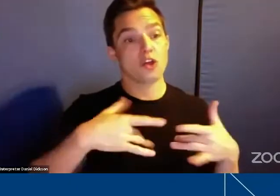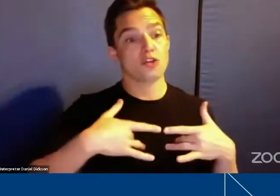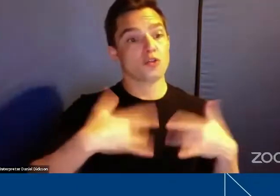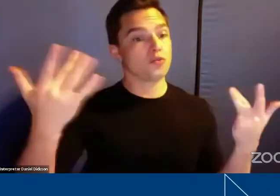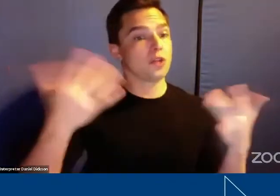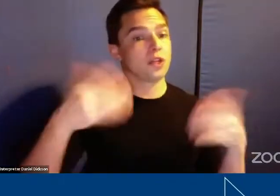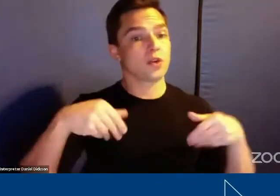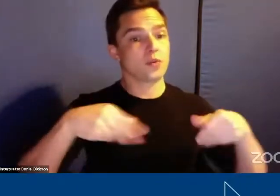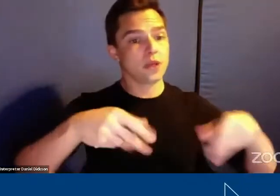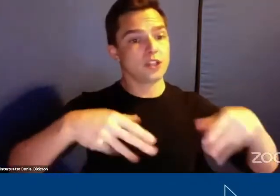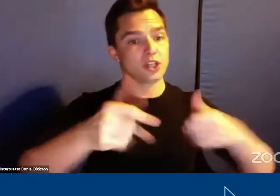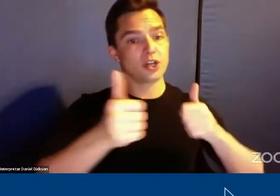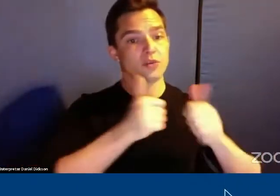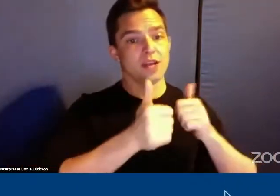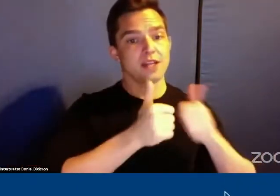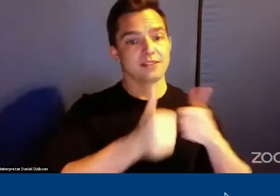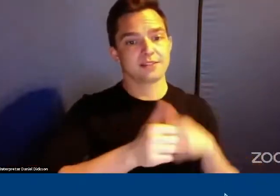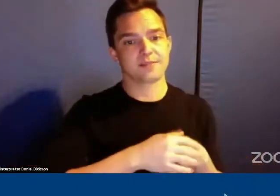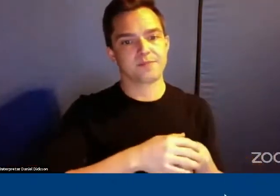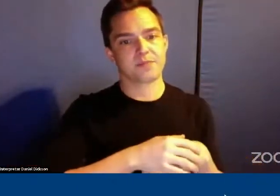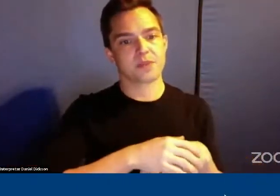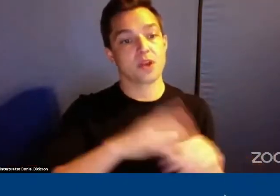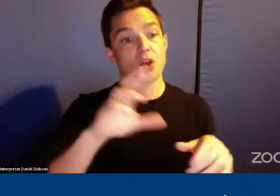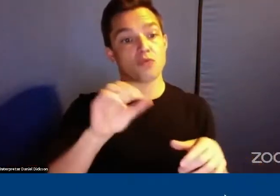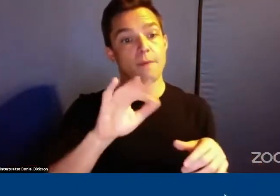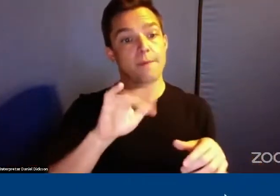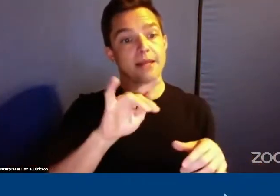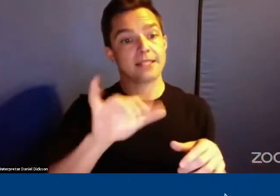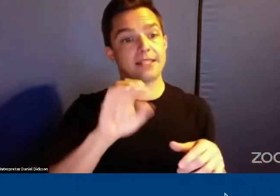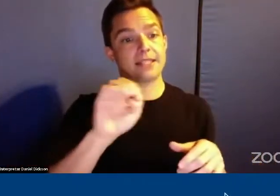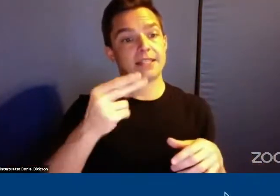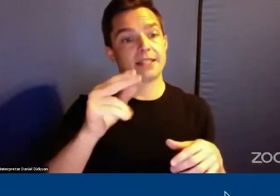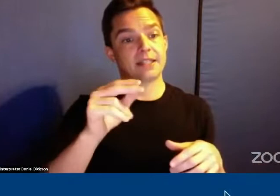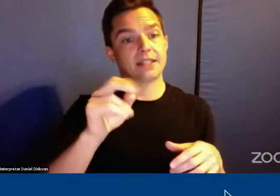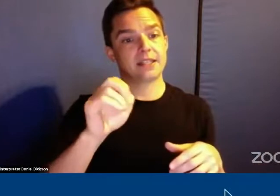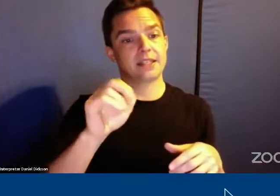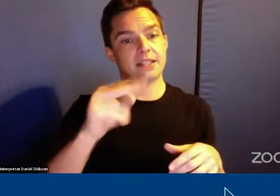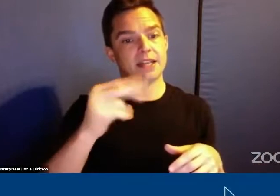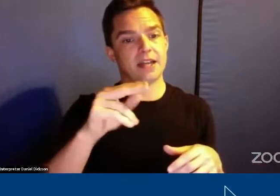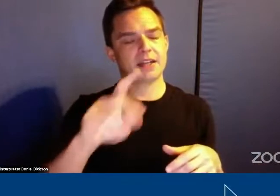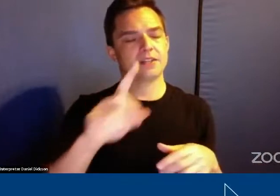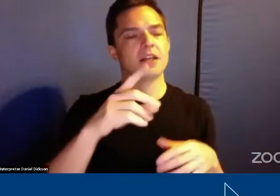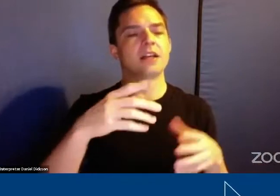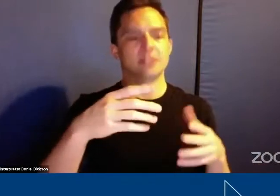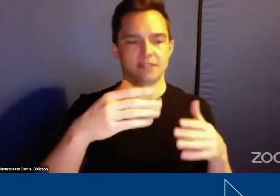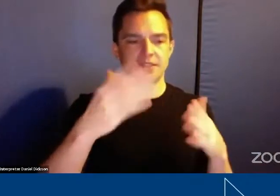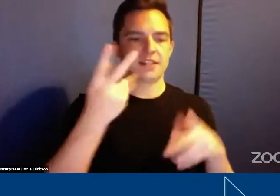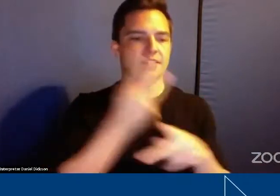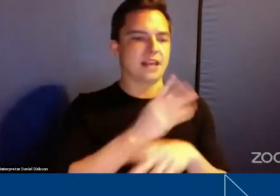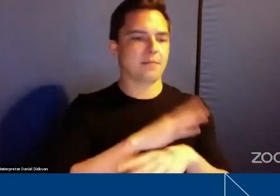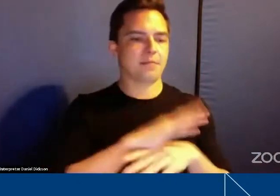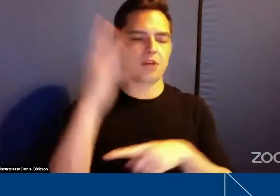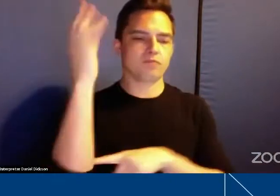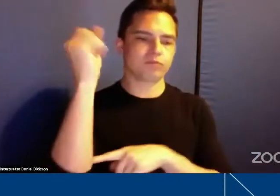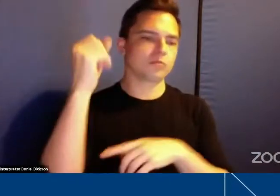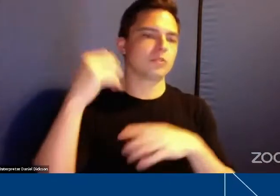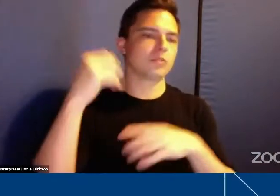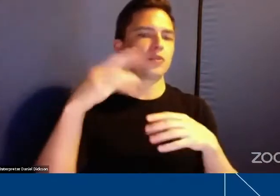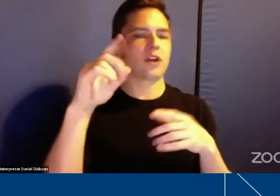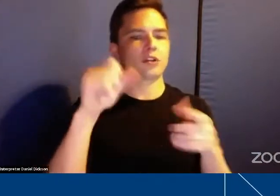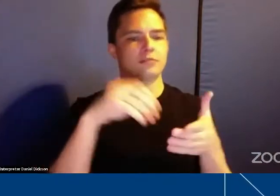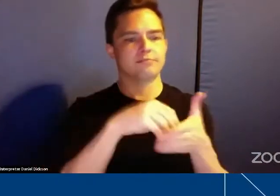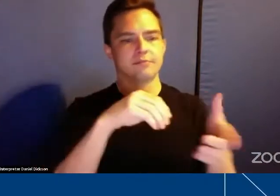Robility Enhanced maintain their unbeaten record in CYBATHLON competition with a scintillating 2